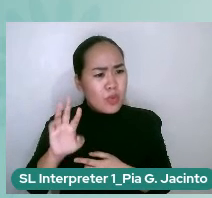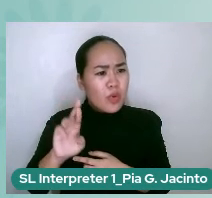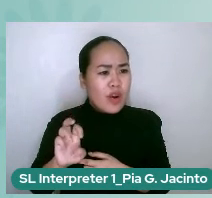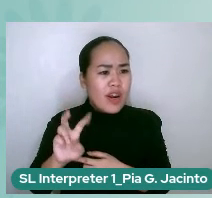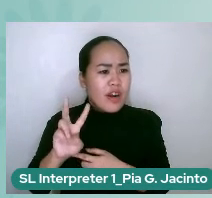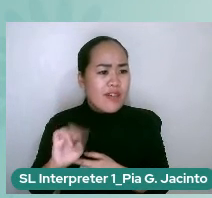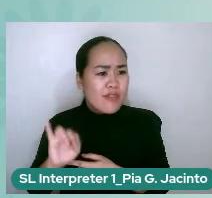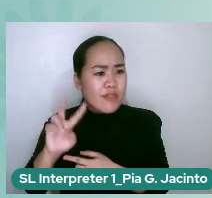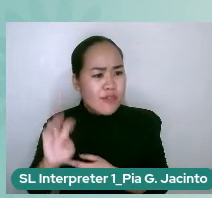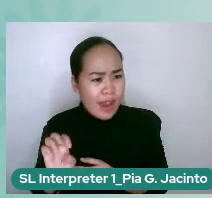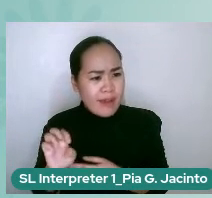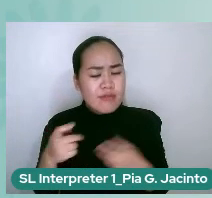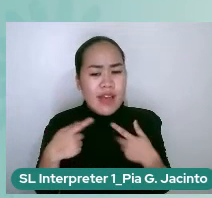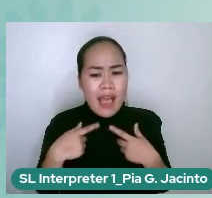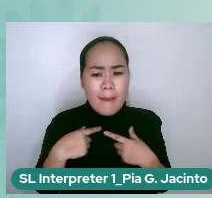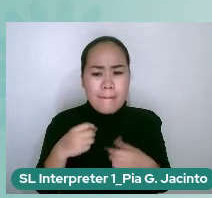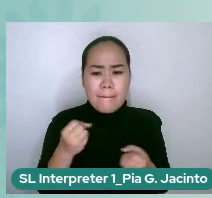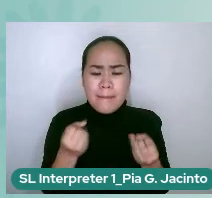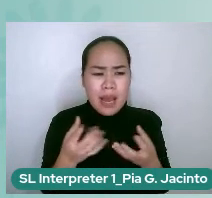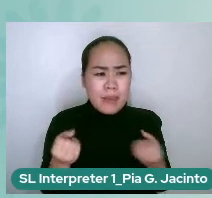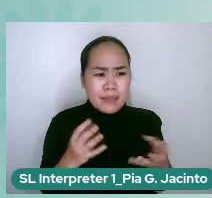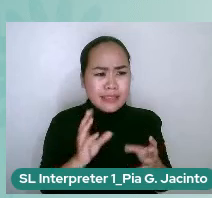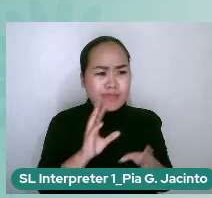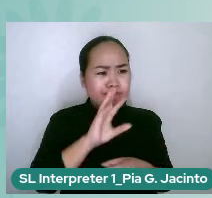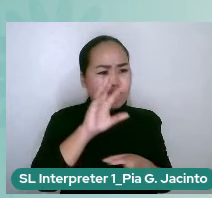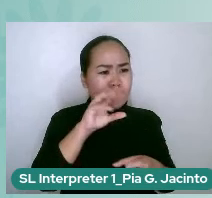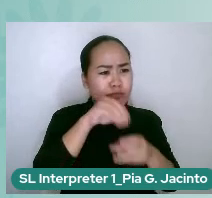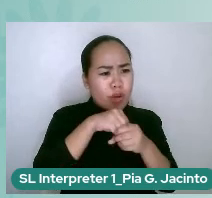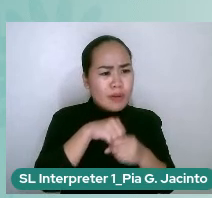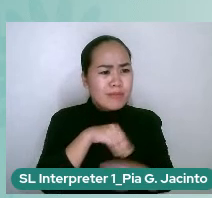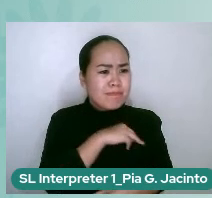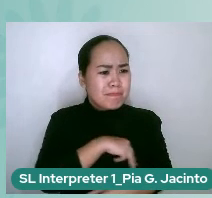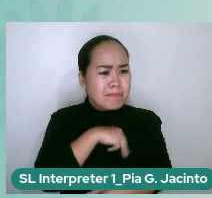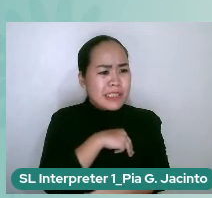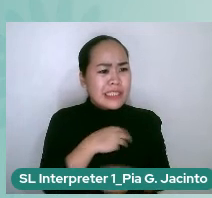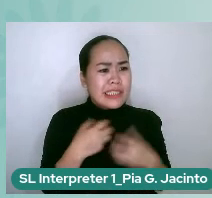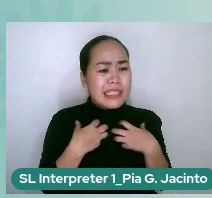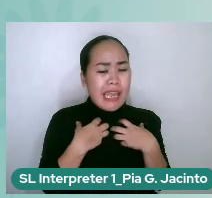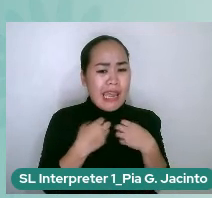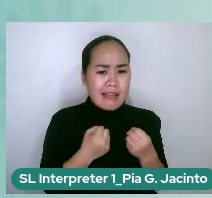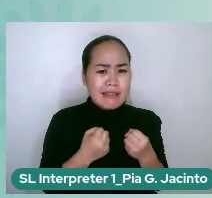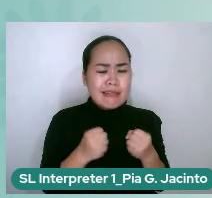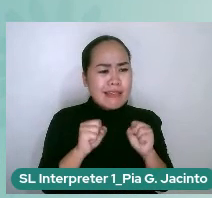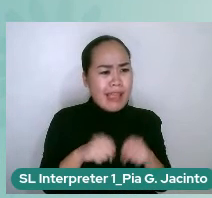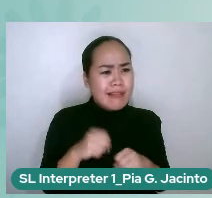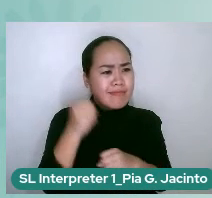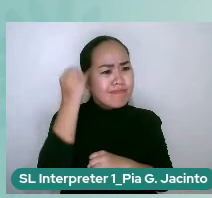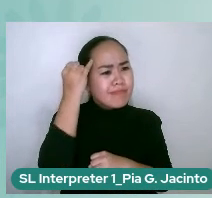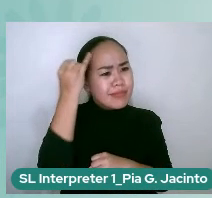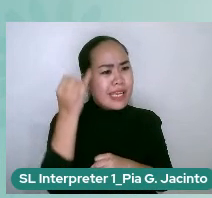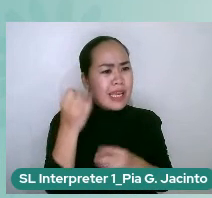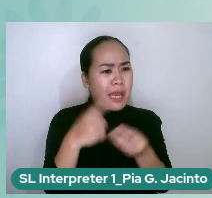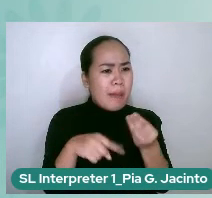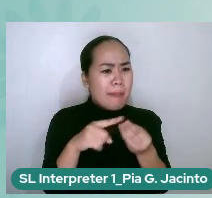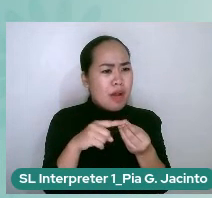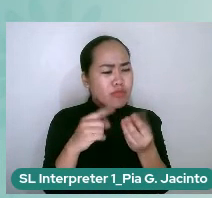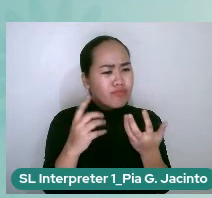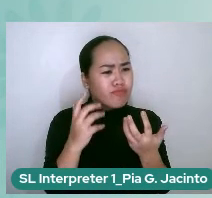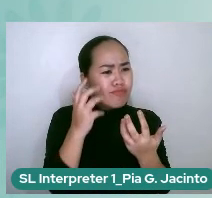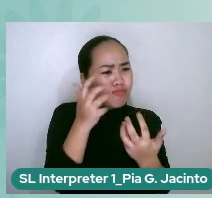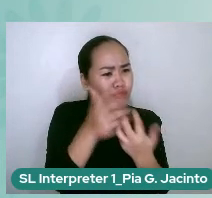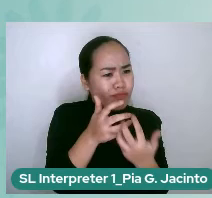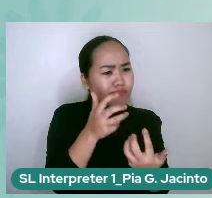With multi-stakeholder involvement, the Ministry of Health have come up with new guidelines incorporating HPV